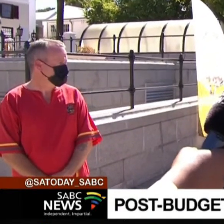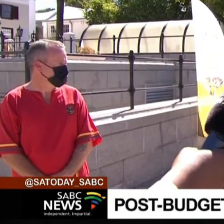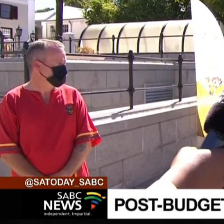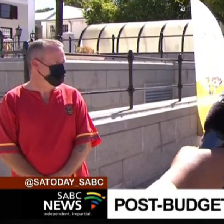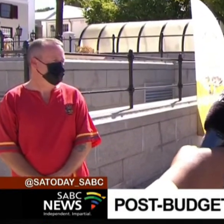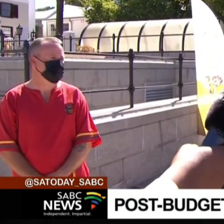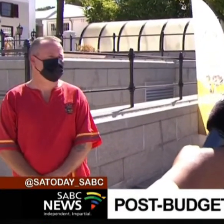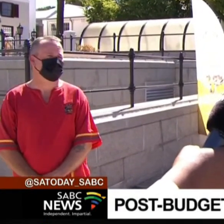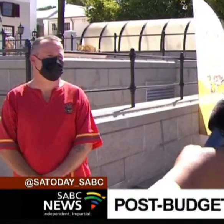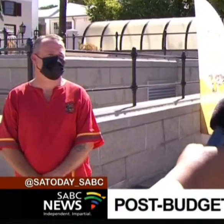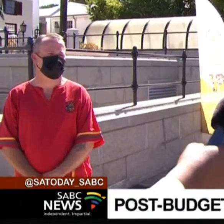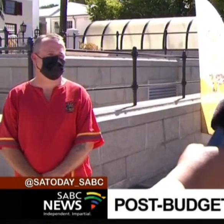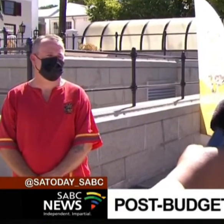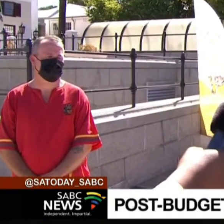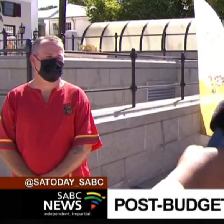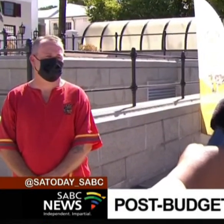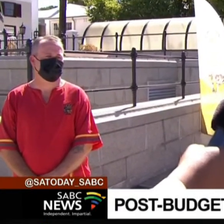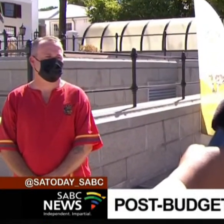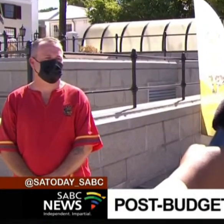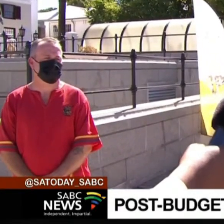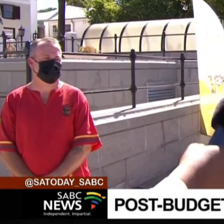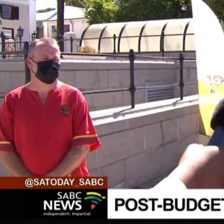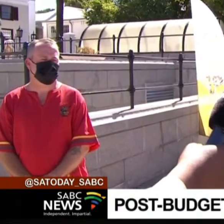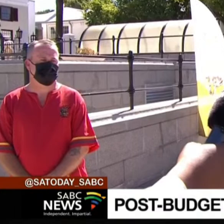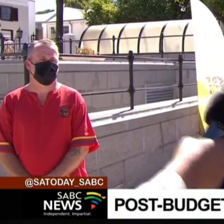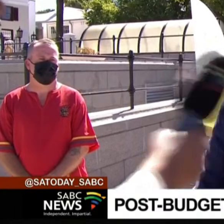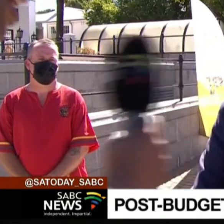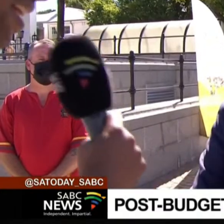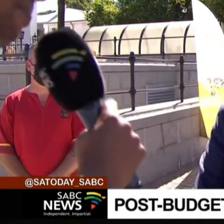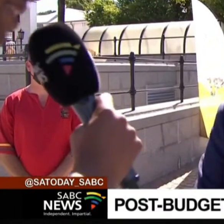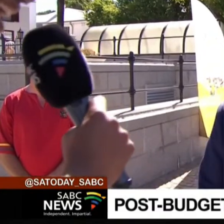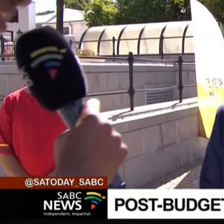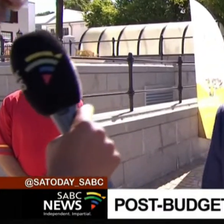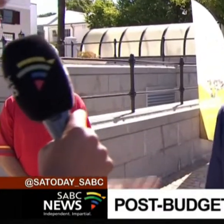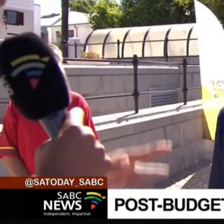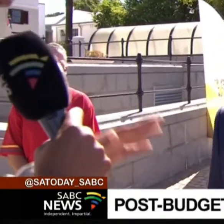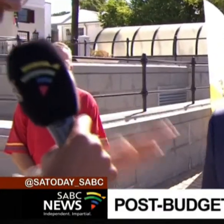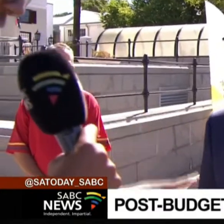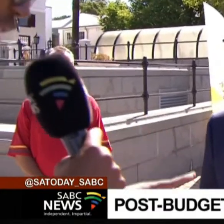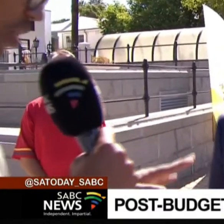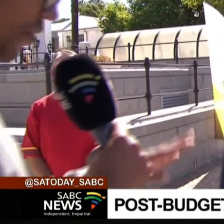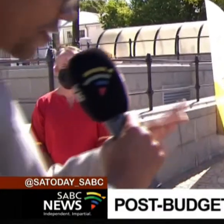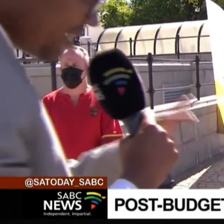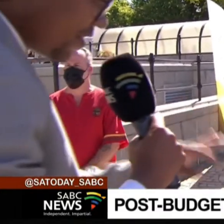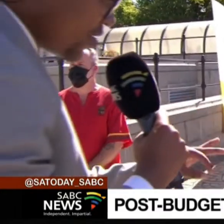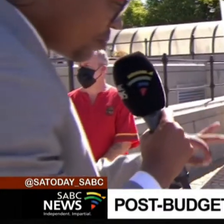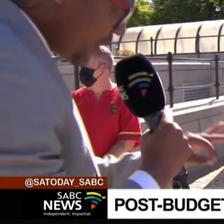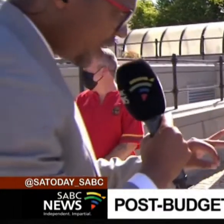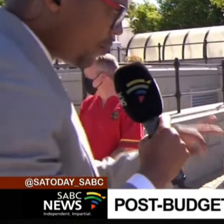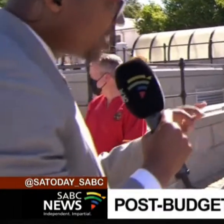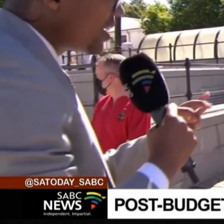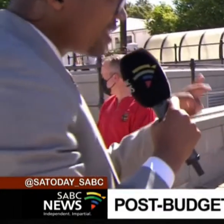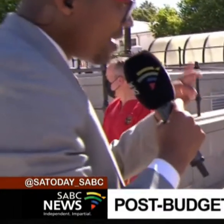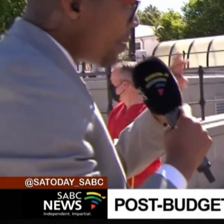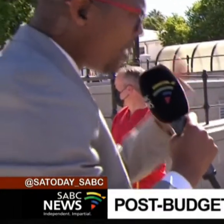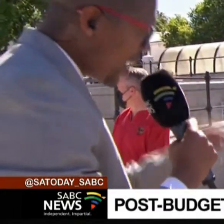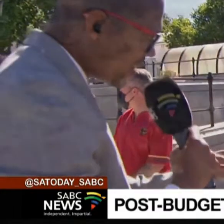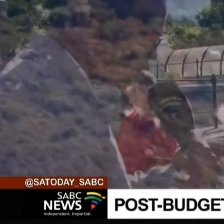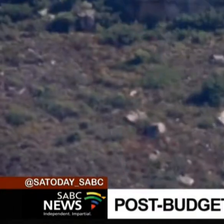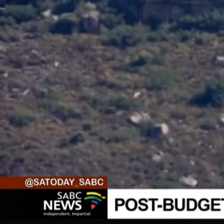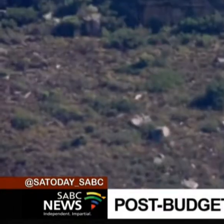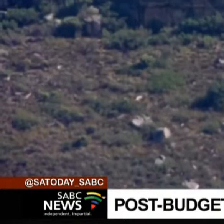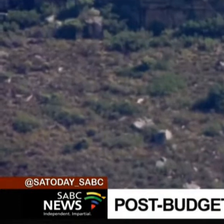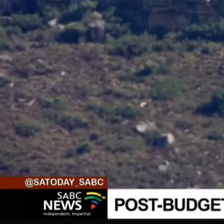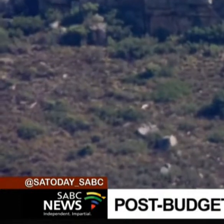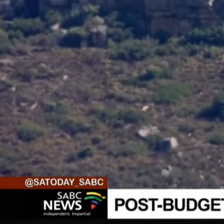what we are asking, what is our position as far as this proposal? Which is Let me take you to the Division of Revenue Bill, which is the part